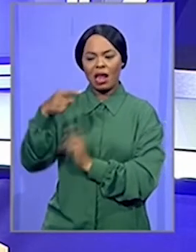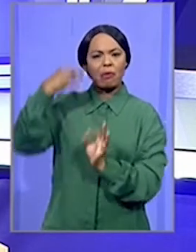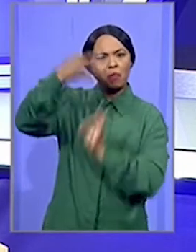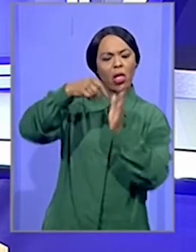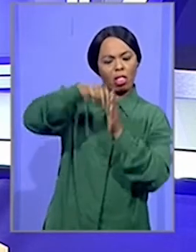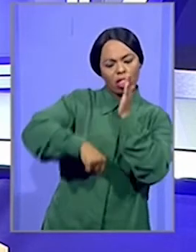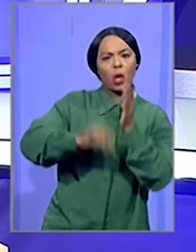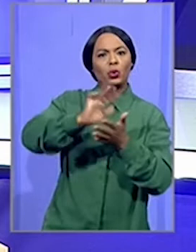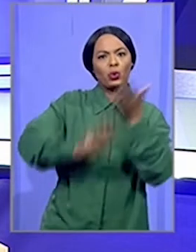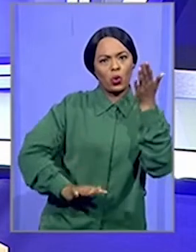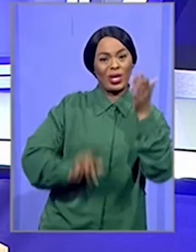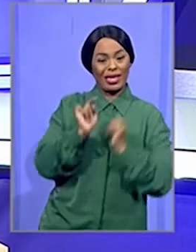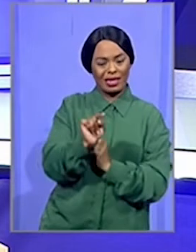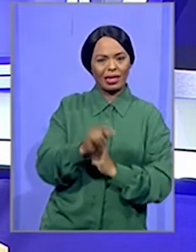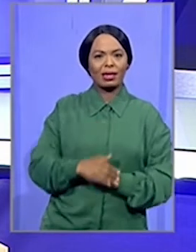lamogela.